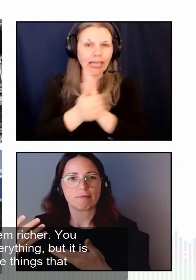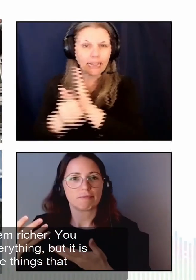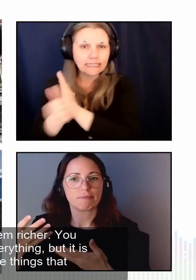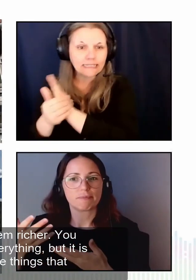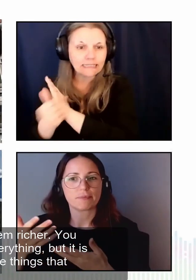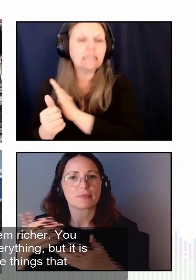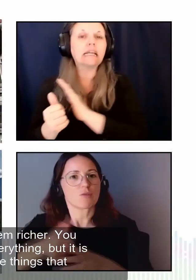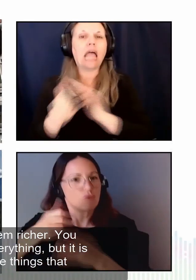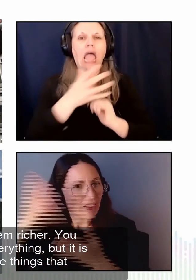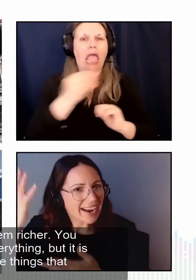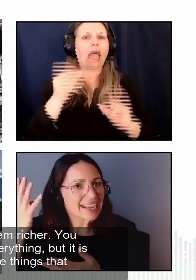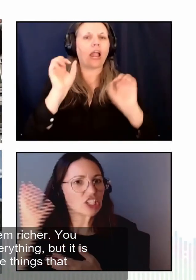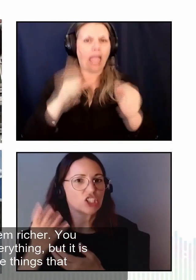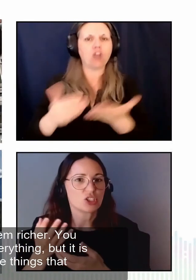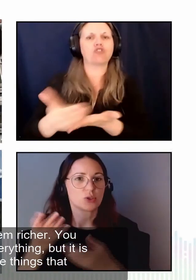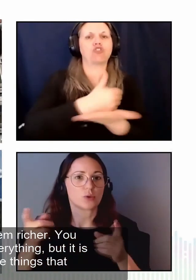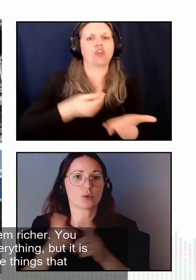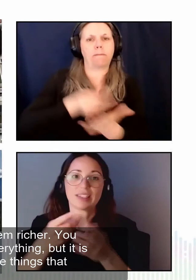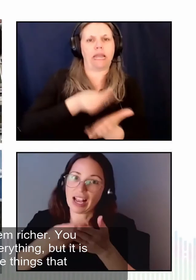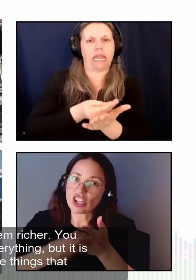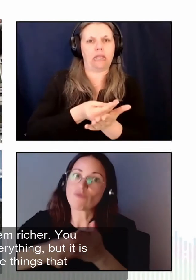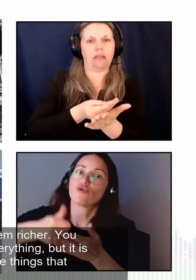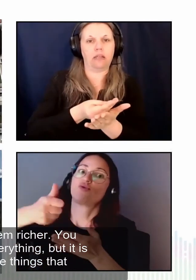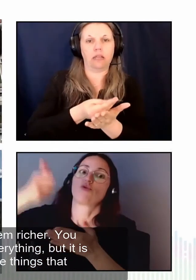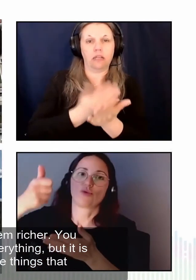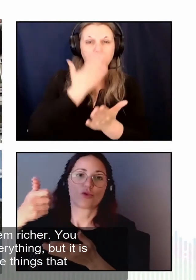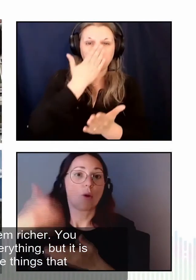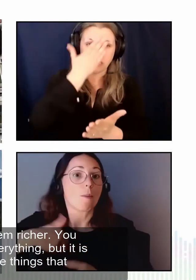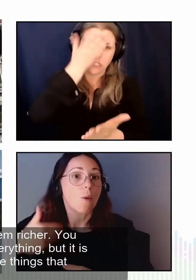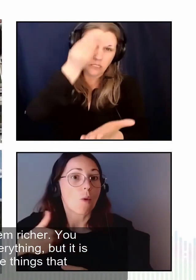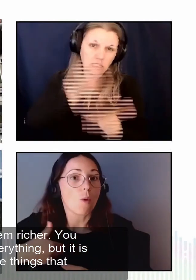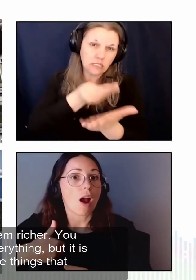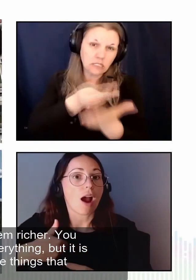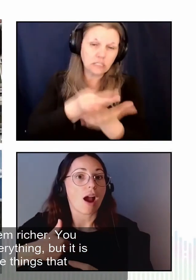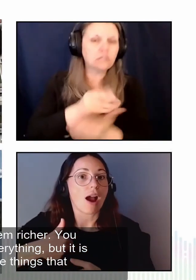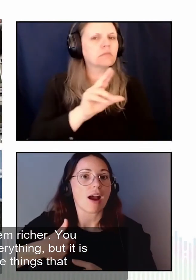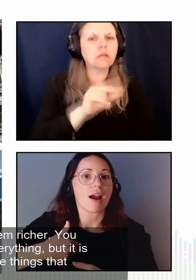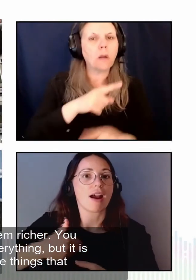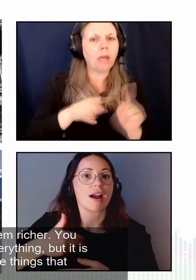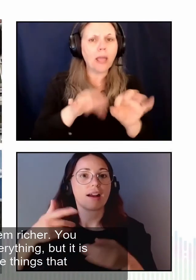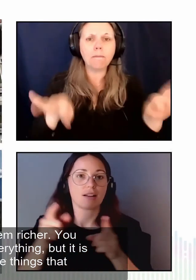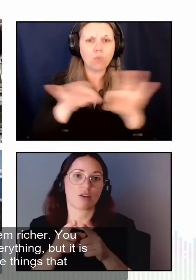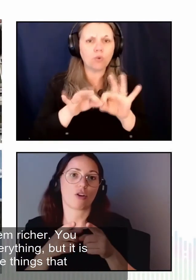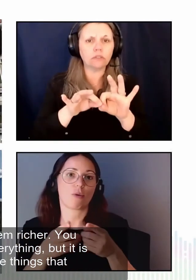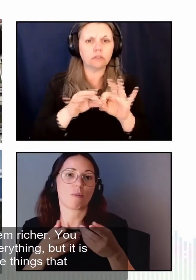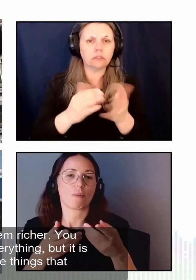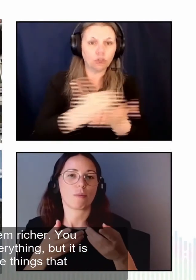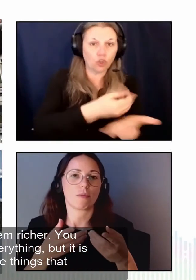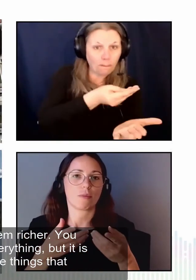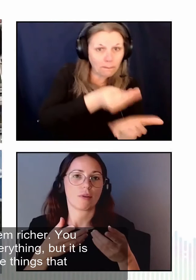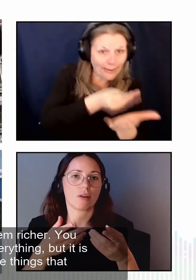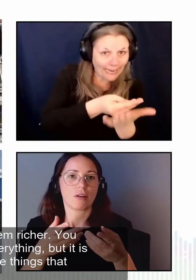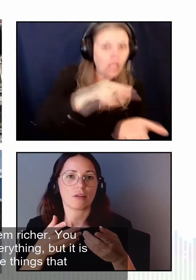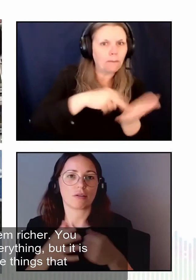You can make more money. Not that money is everything, but it's a means to an end. It enables you to do those